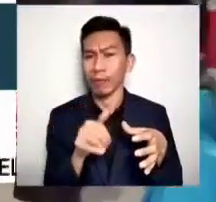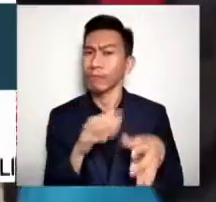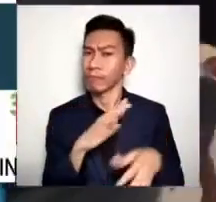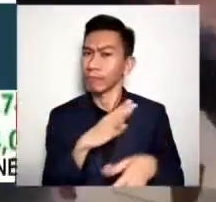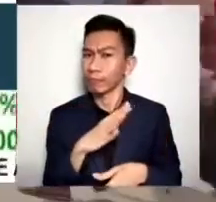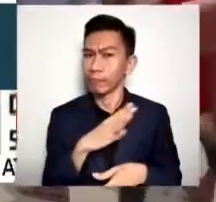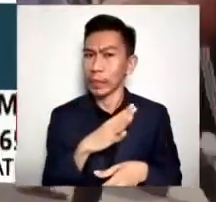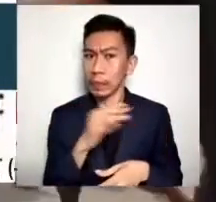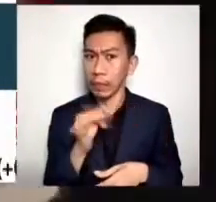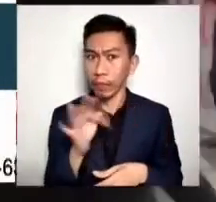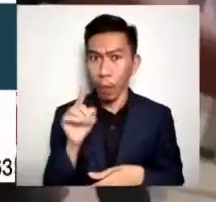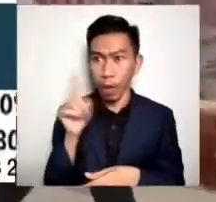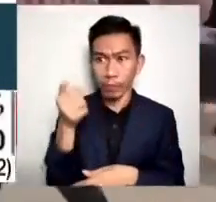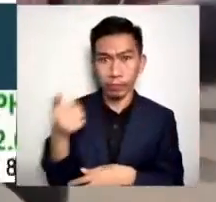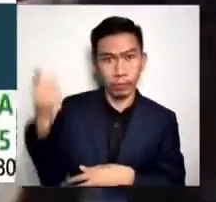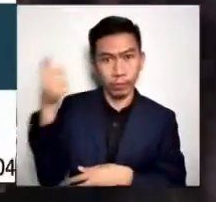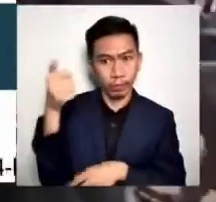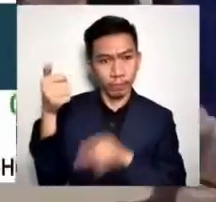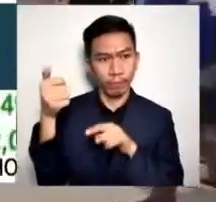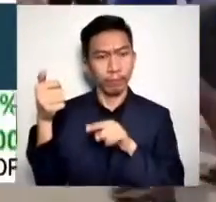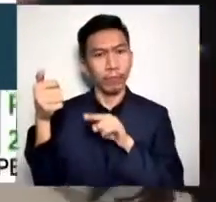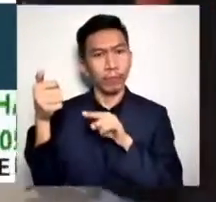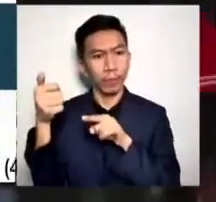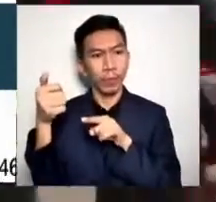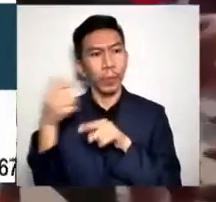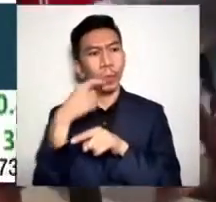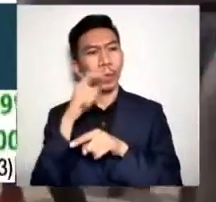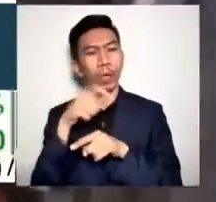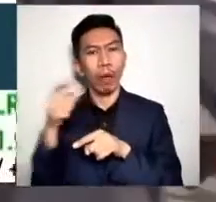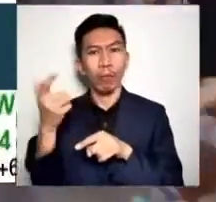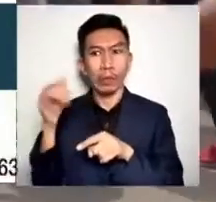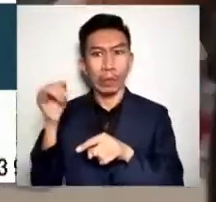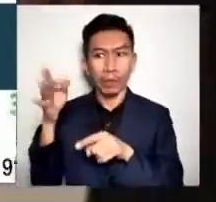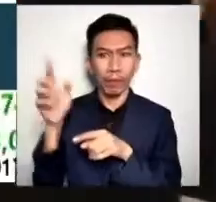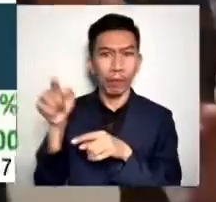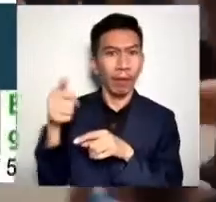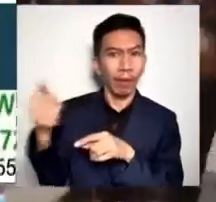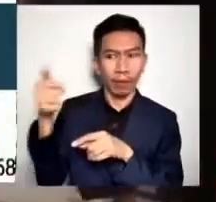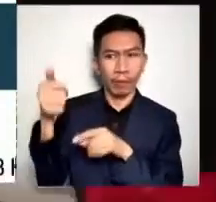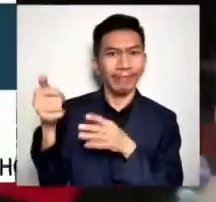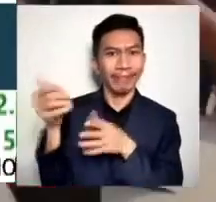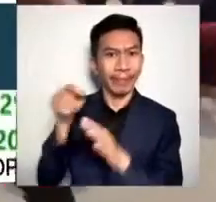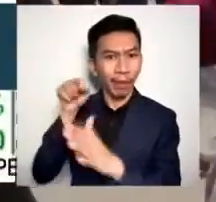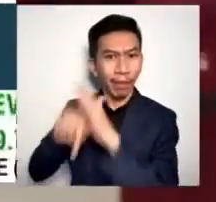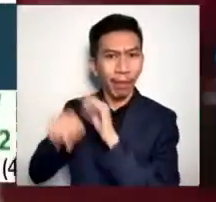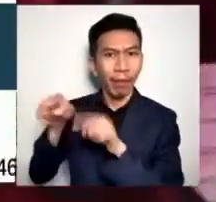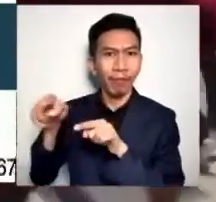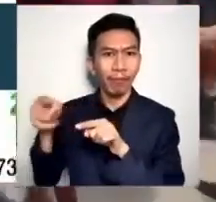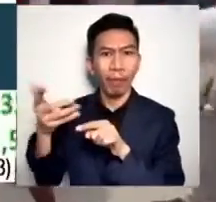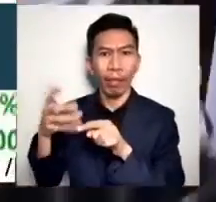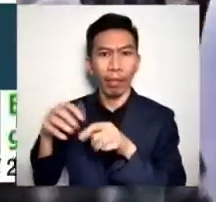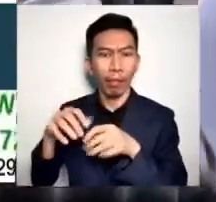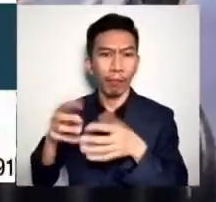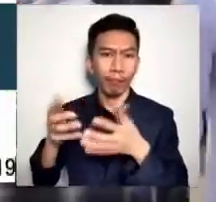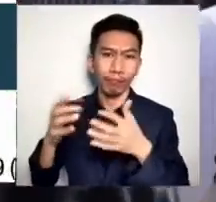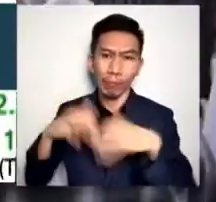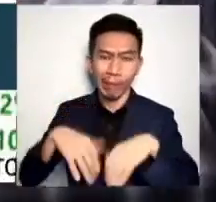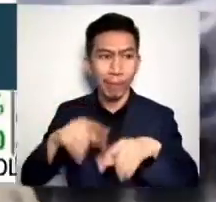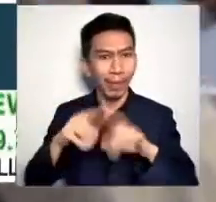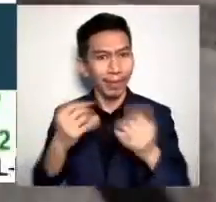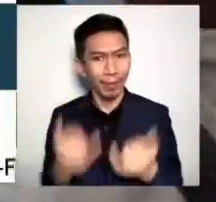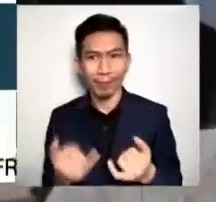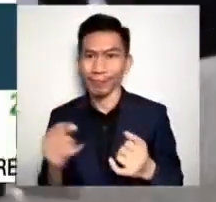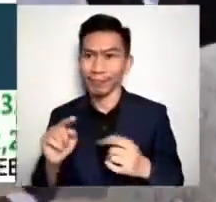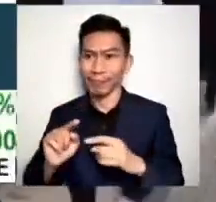if we have one head, then they are able to cut off the head of the snake. But now we have many heads, so they